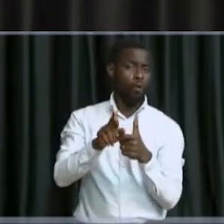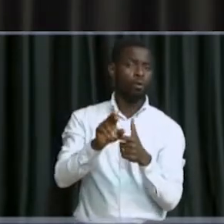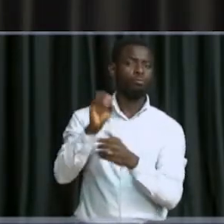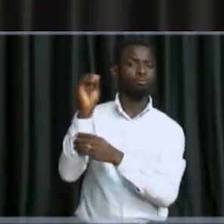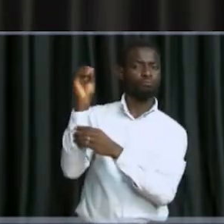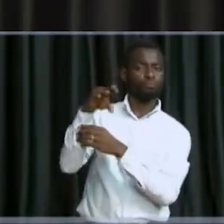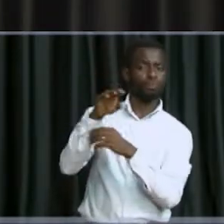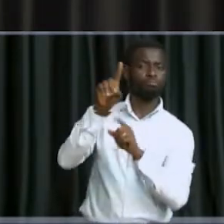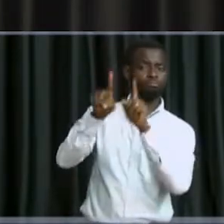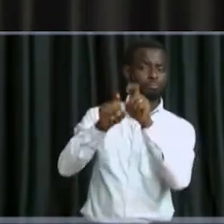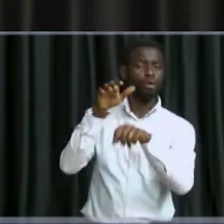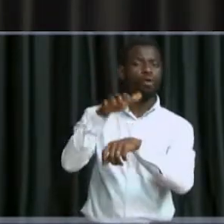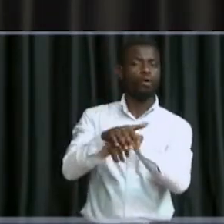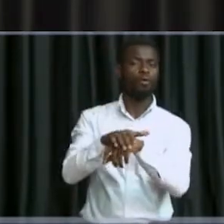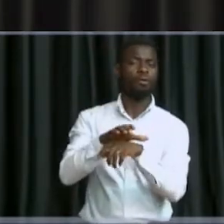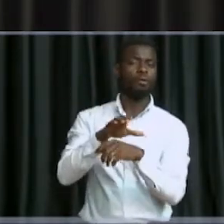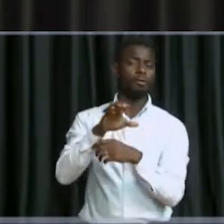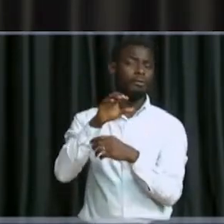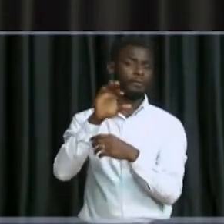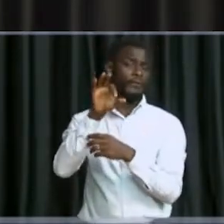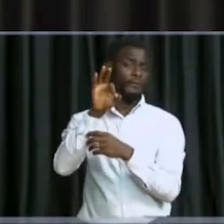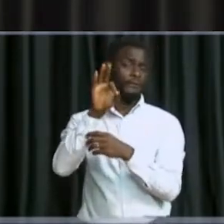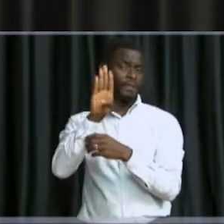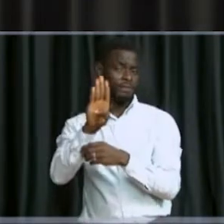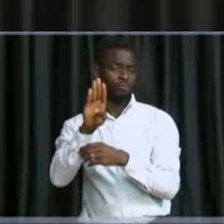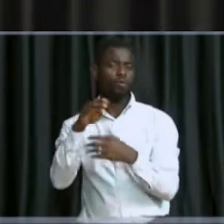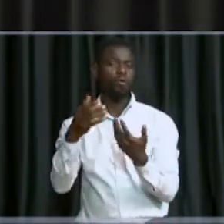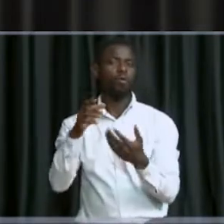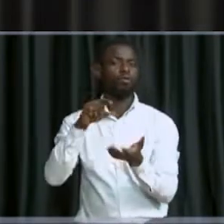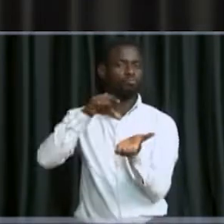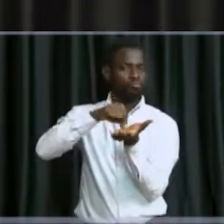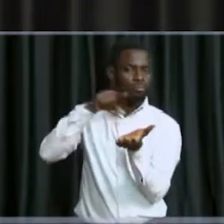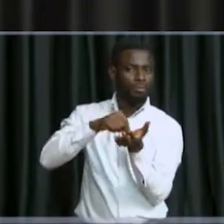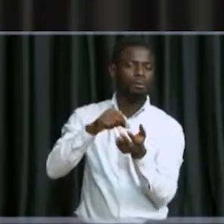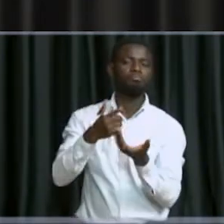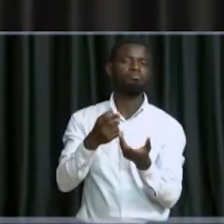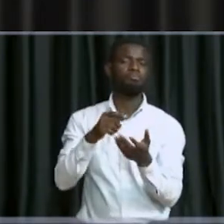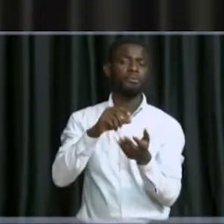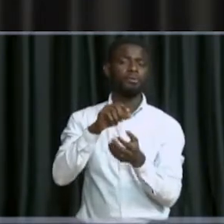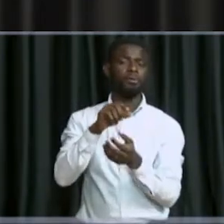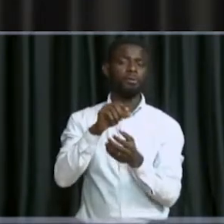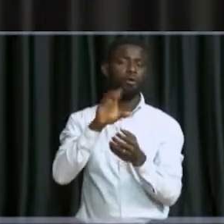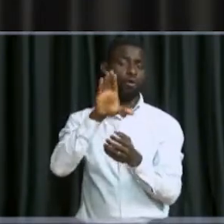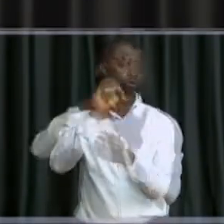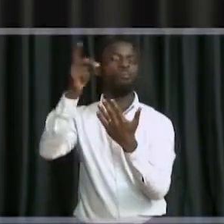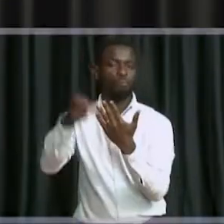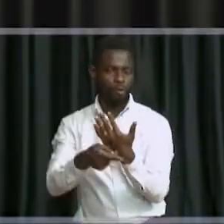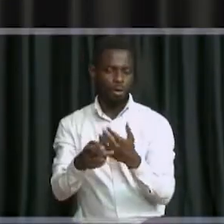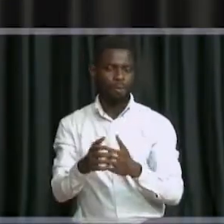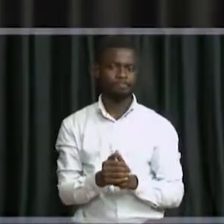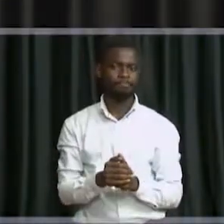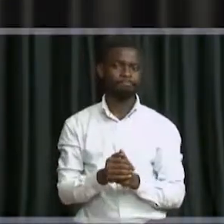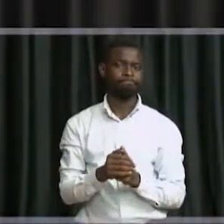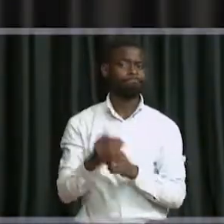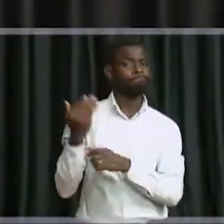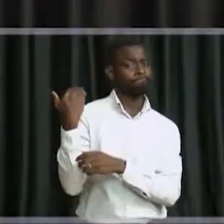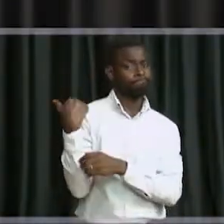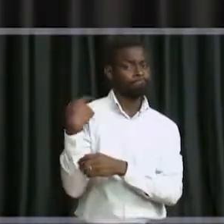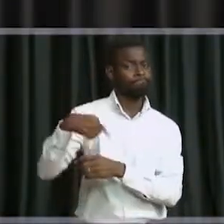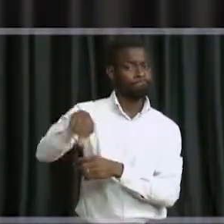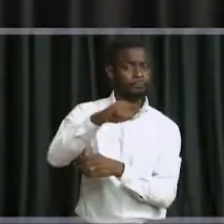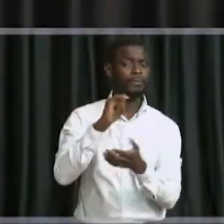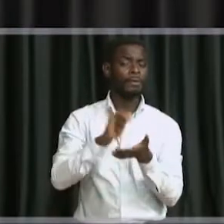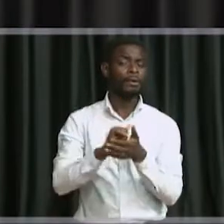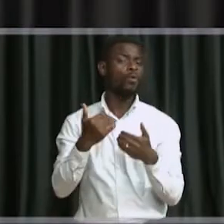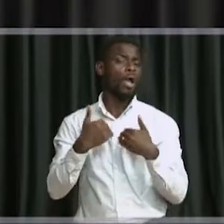afa call program comment section nusu wa facebook twitter ana instagram page so ya kayemo se ya